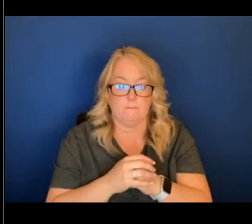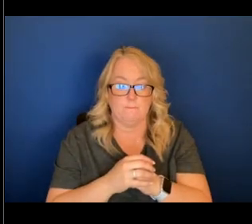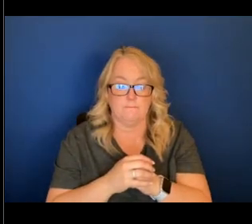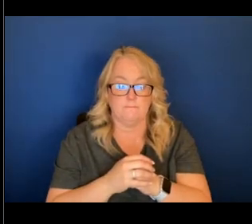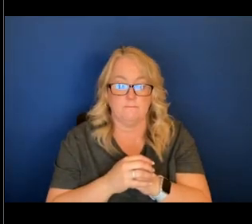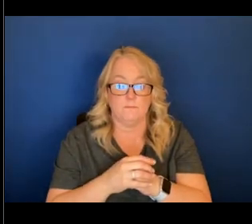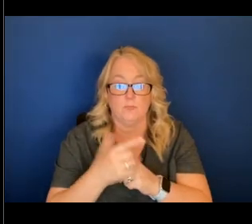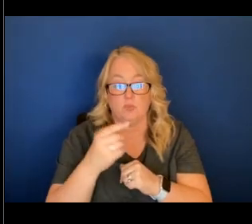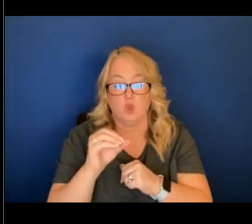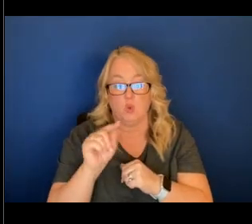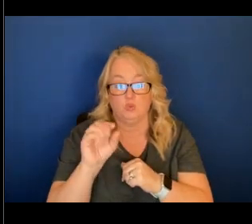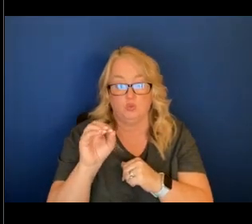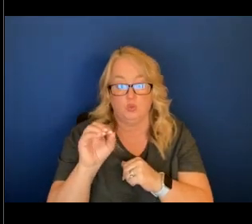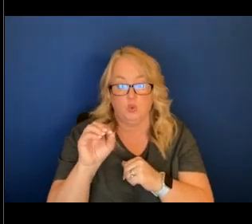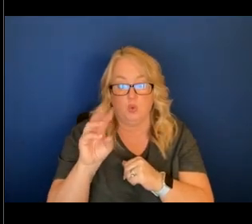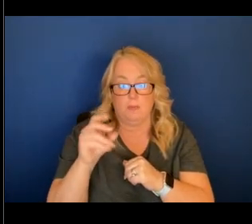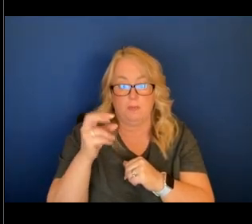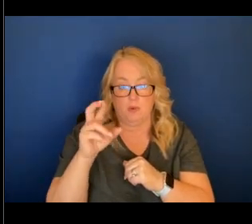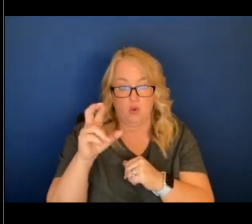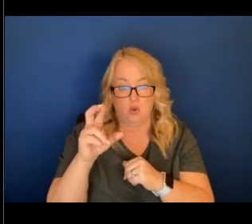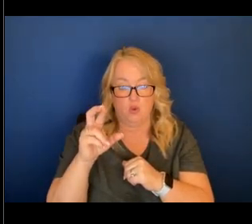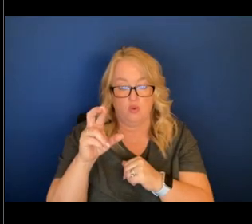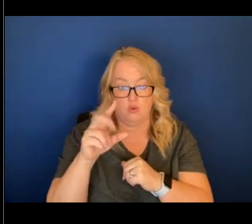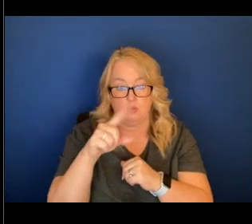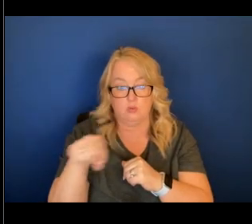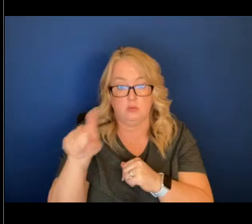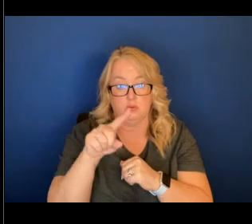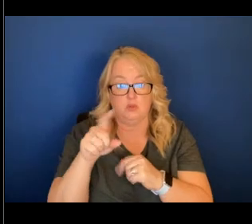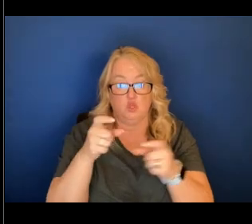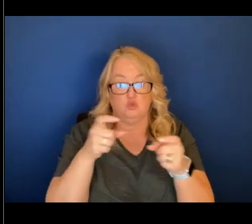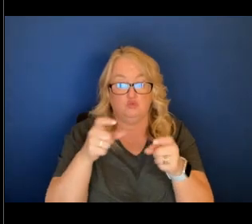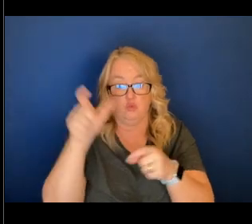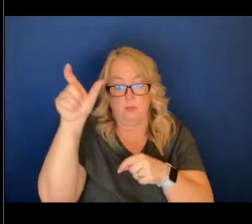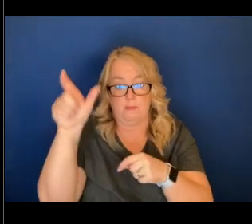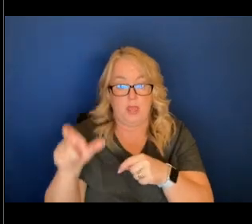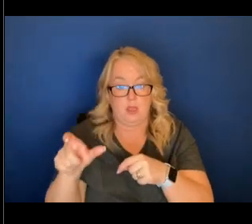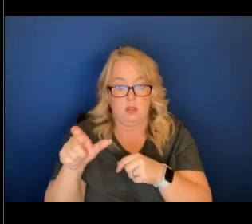The GoToWebinar dashboard and control panel.